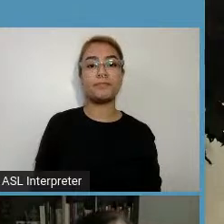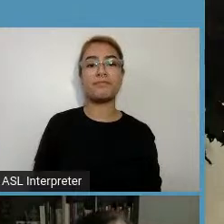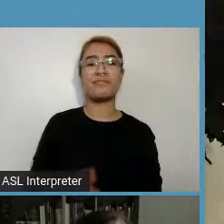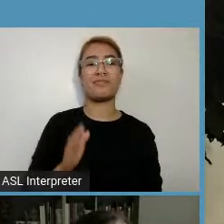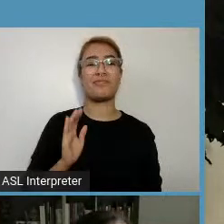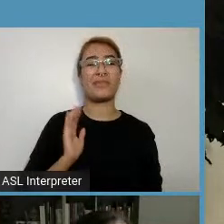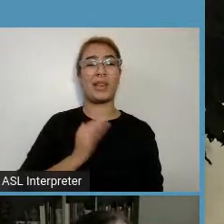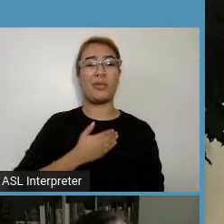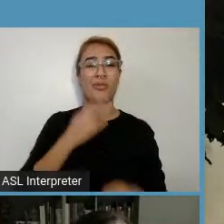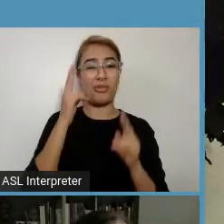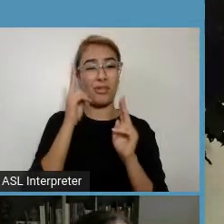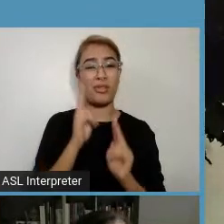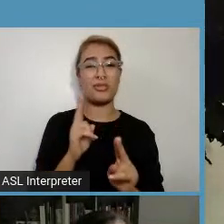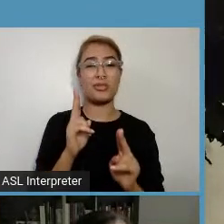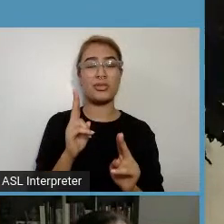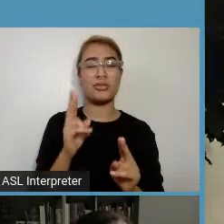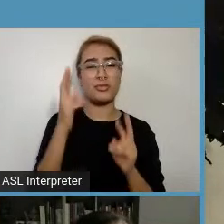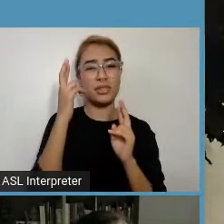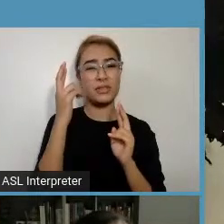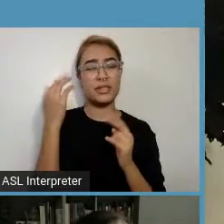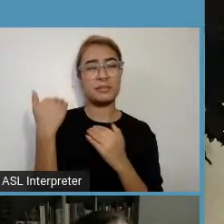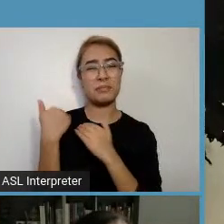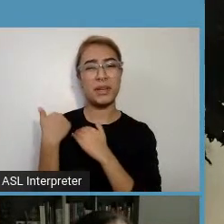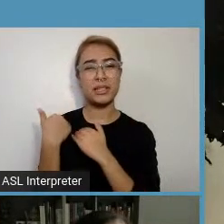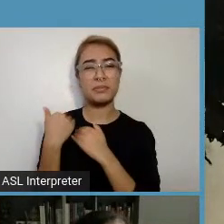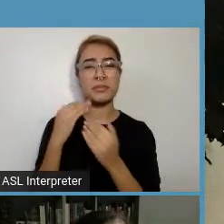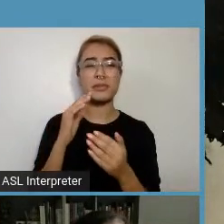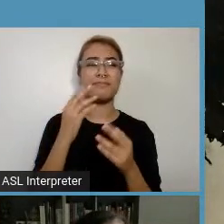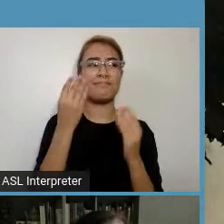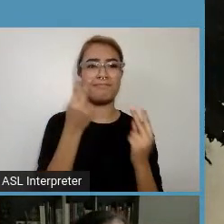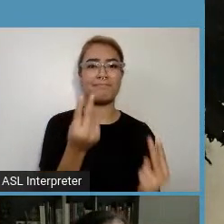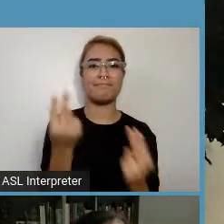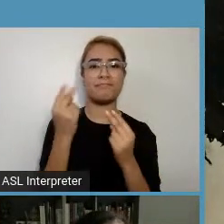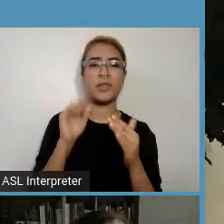and responsibility to acknowledge to all who meet here that we